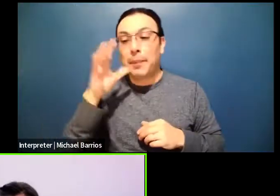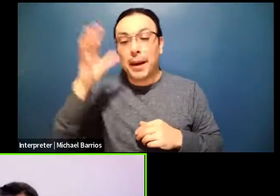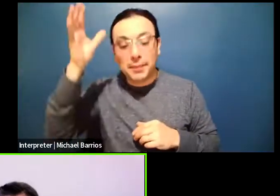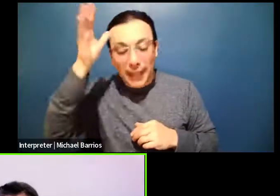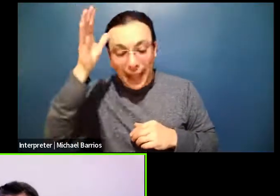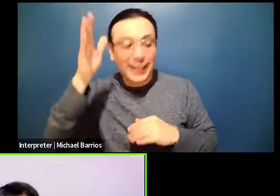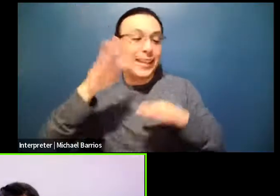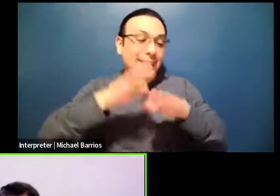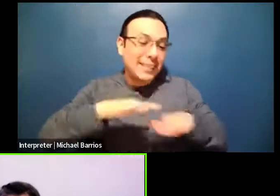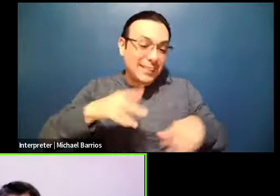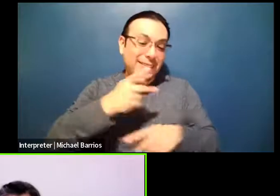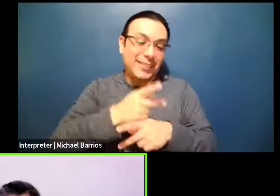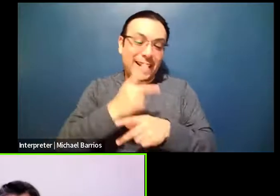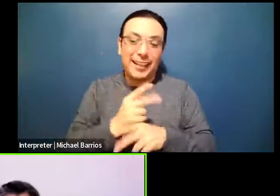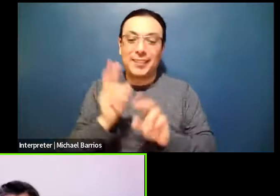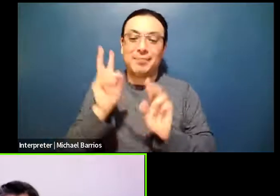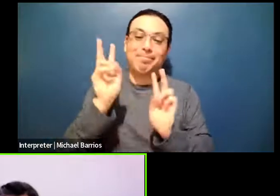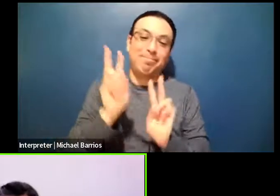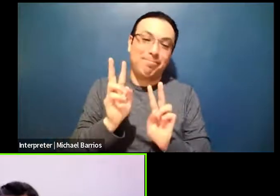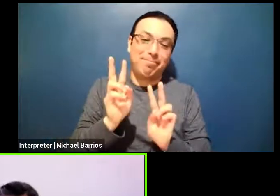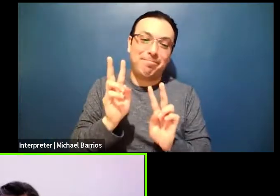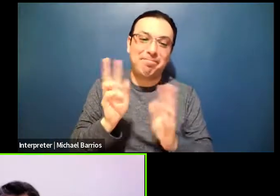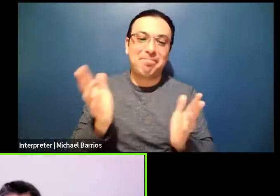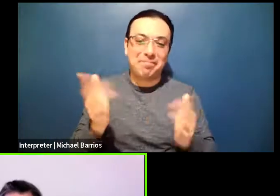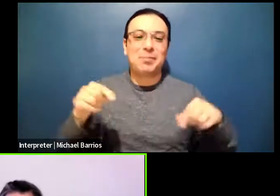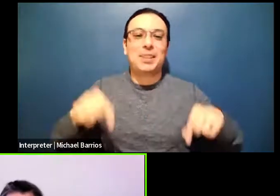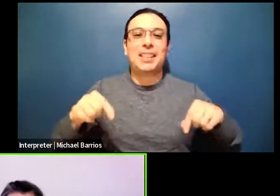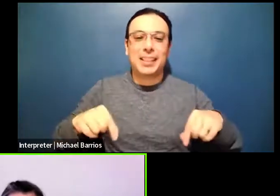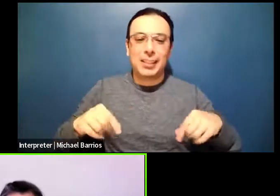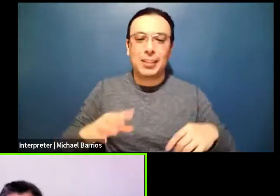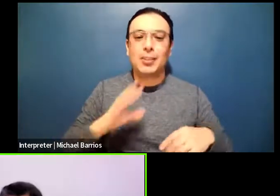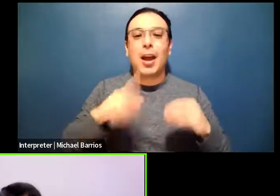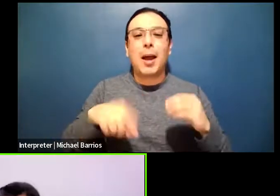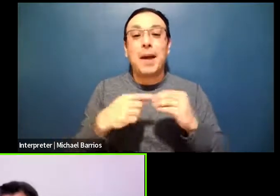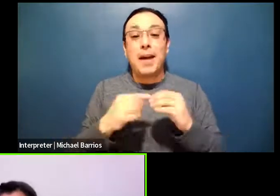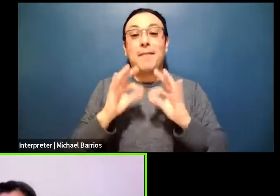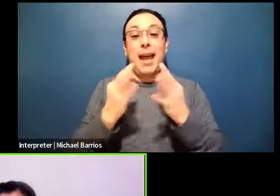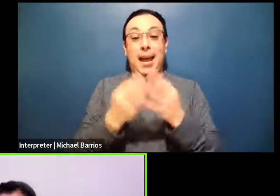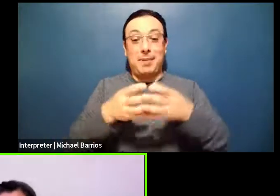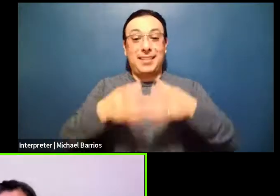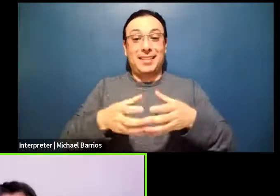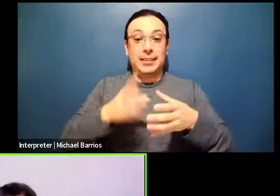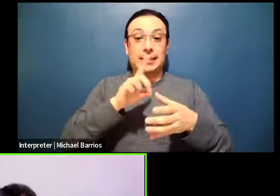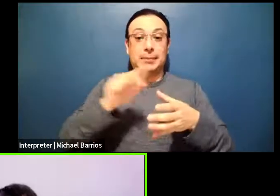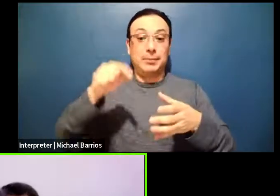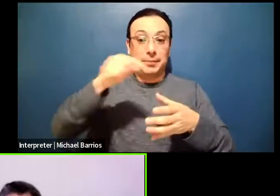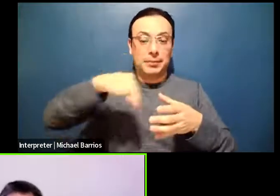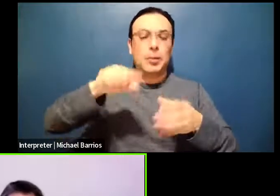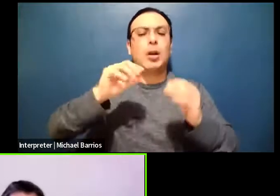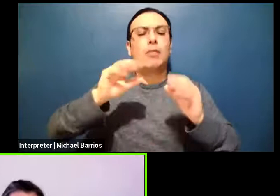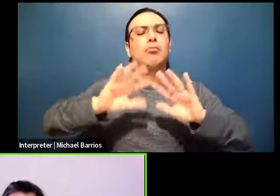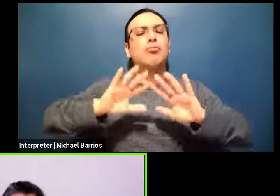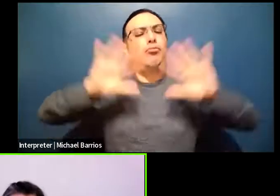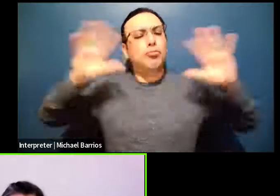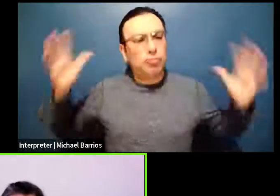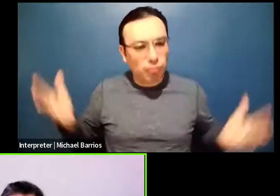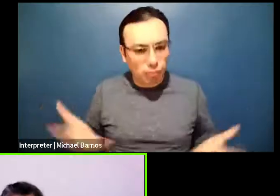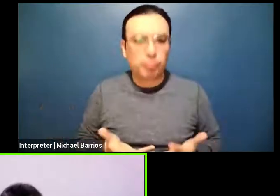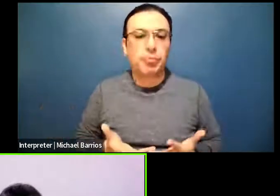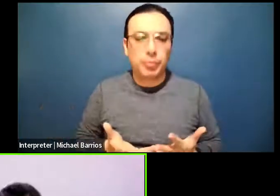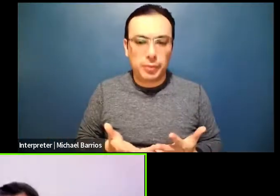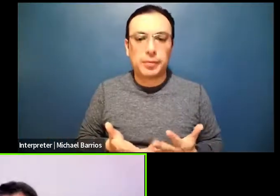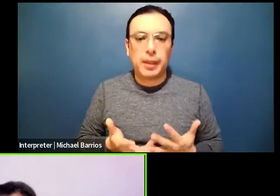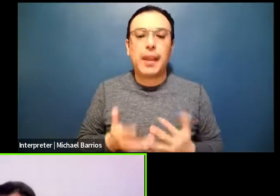raising. Here, I want to talk about disability family making more broadly, encompassing all the many ways that